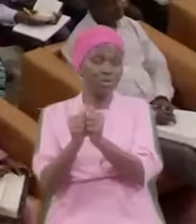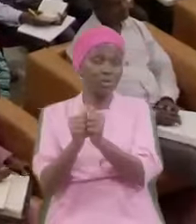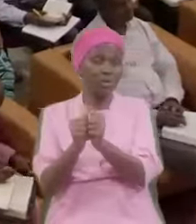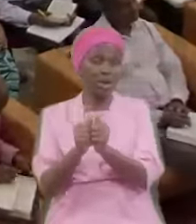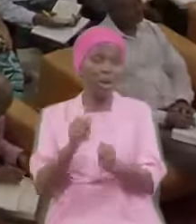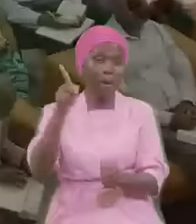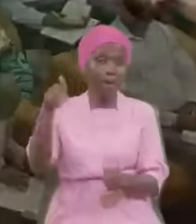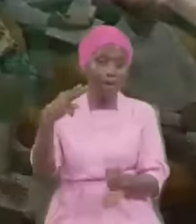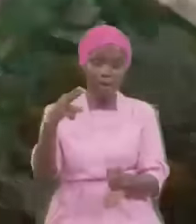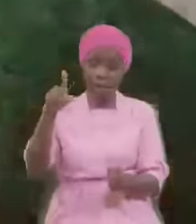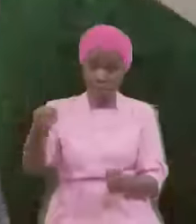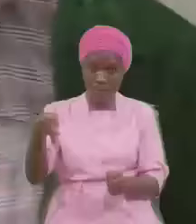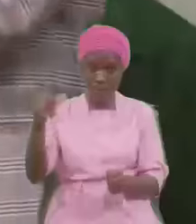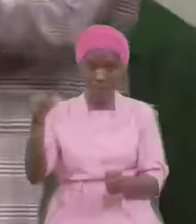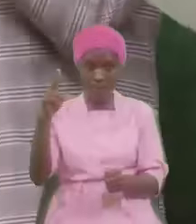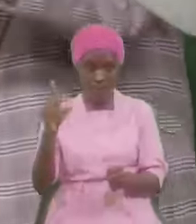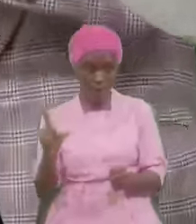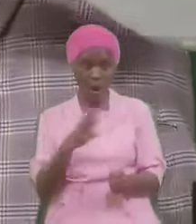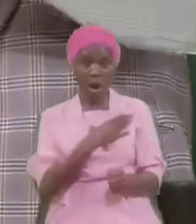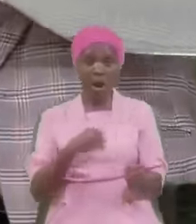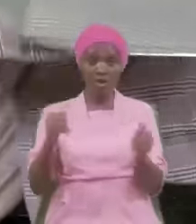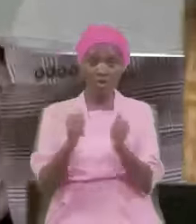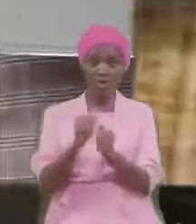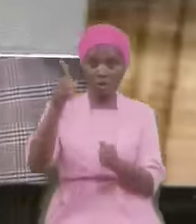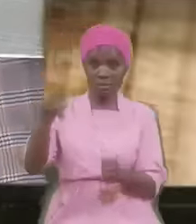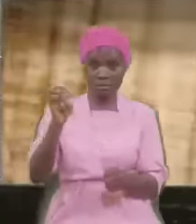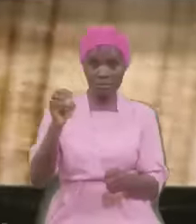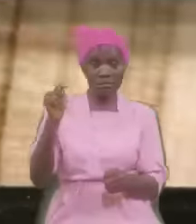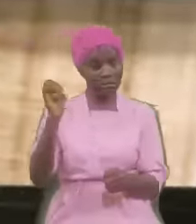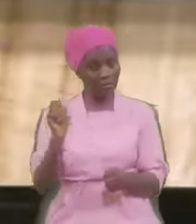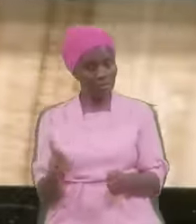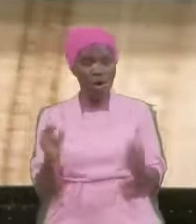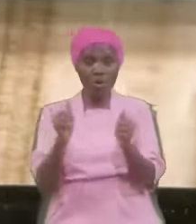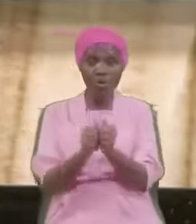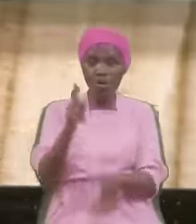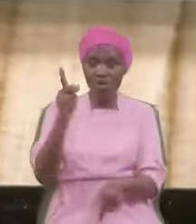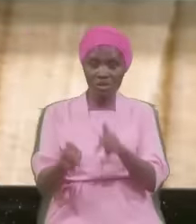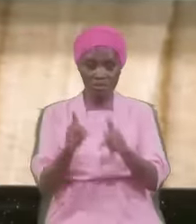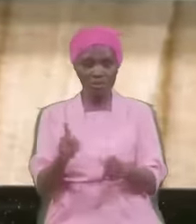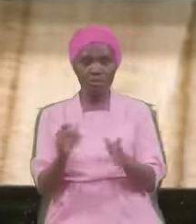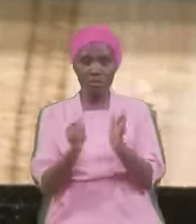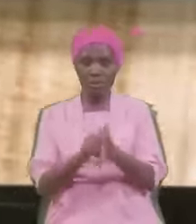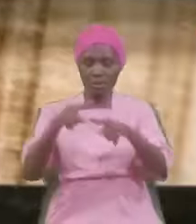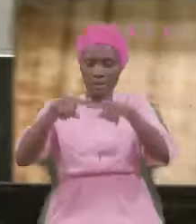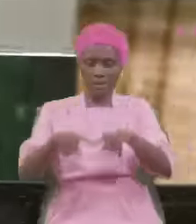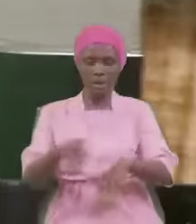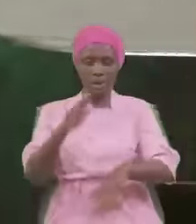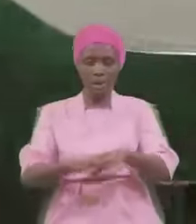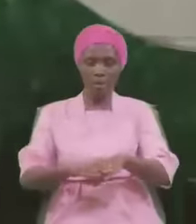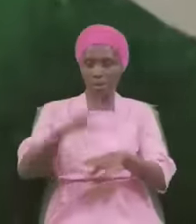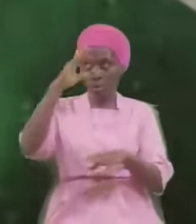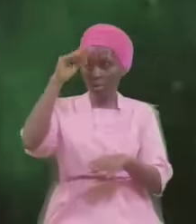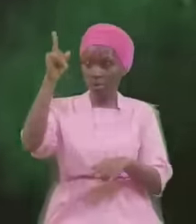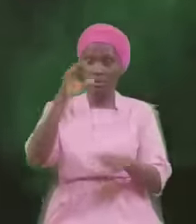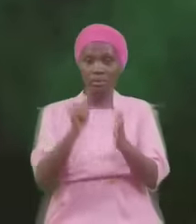Peter. He was with the people that leaned on him, depended on